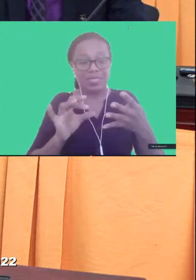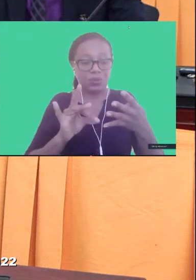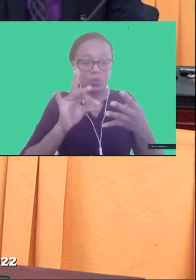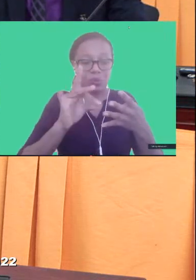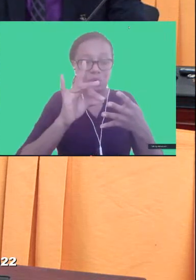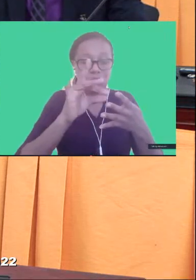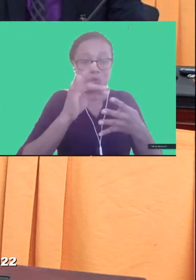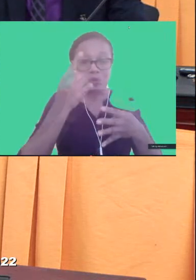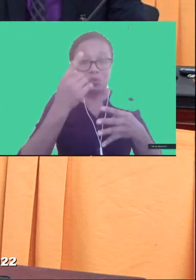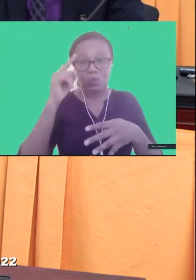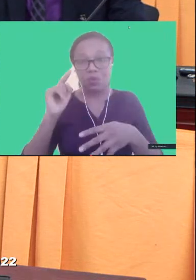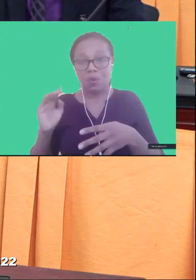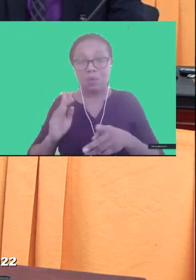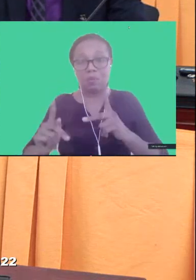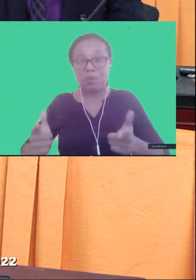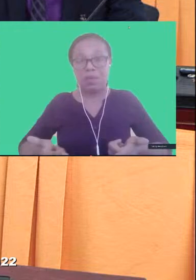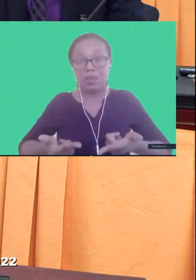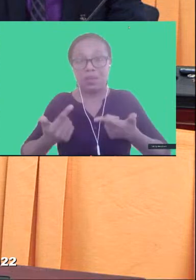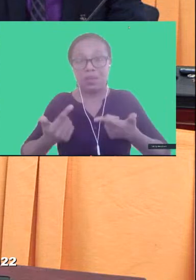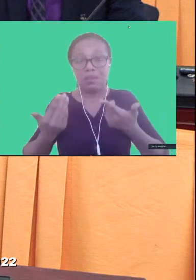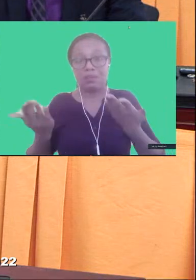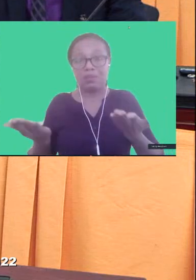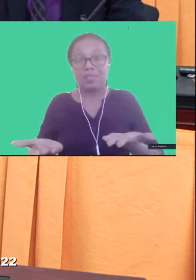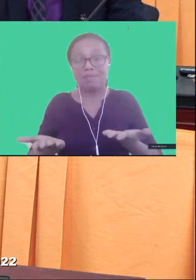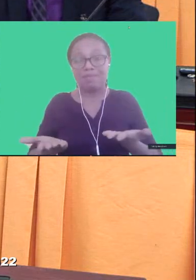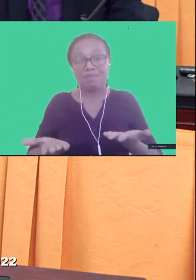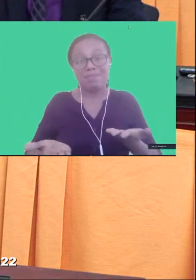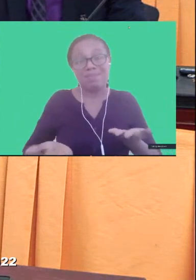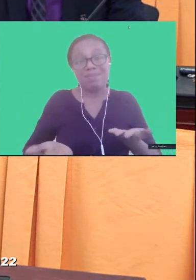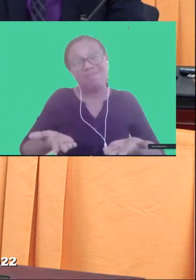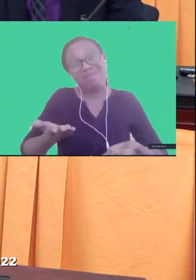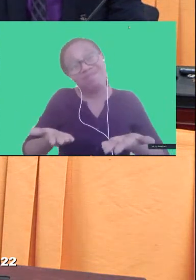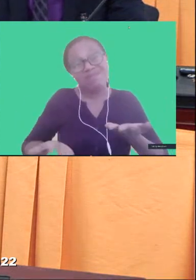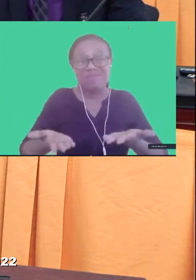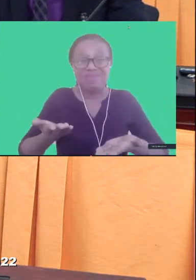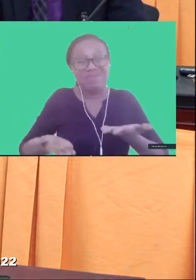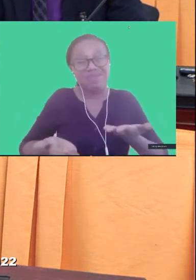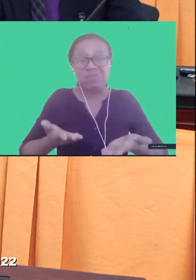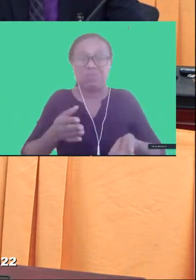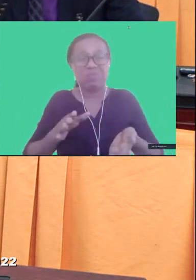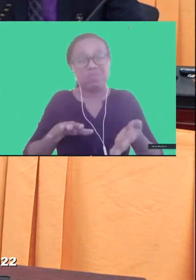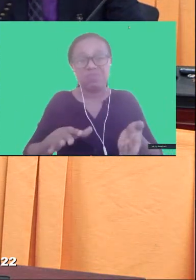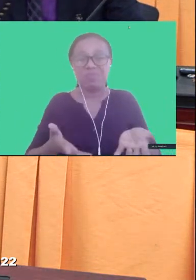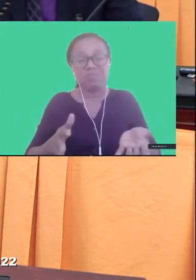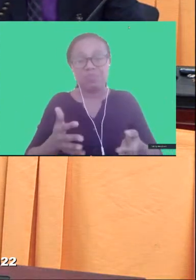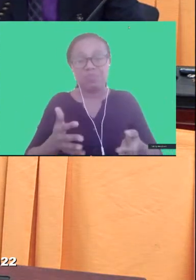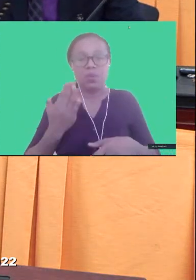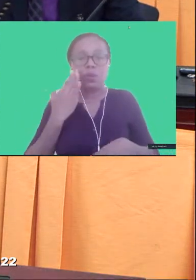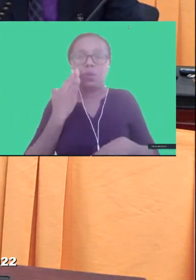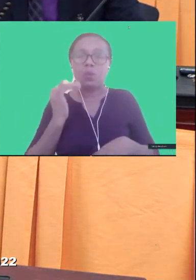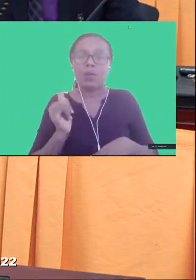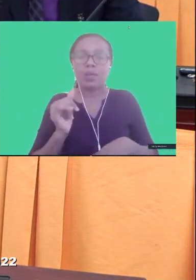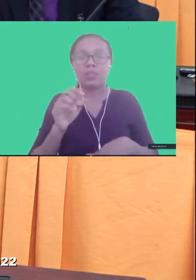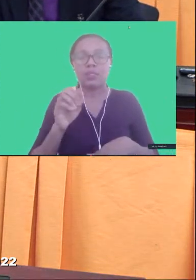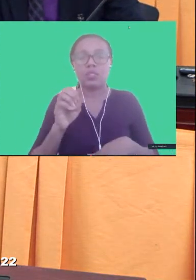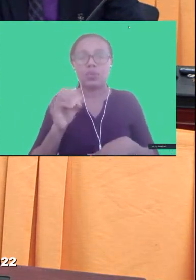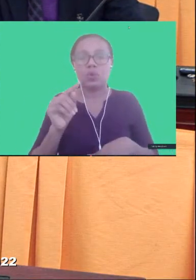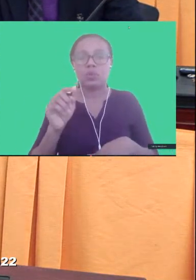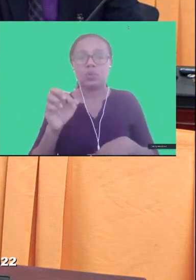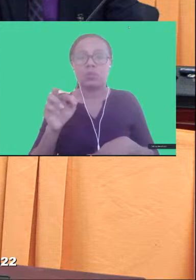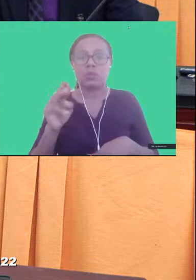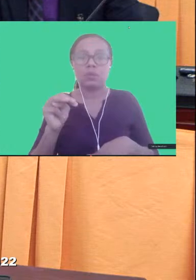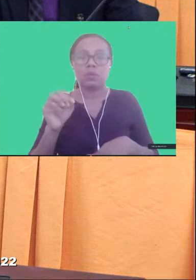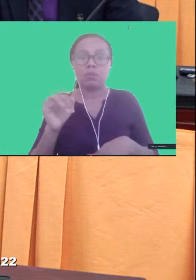geothermal energy that you were speaking about has been more suited to substrata found